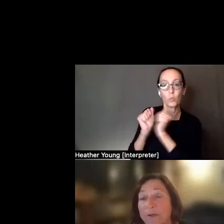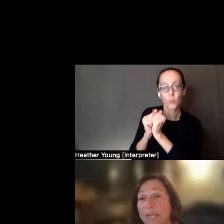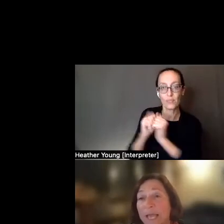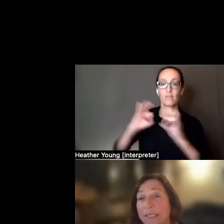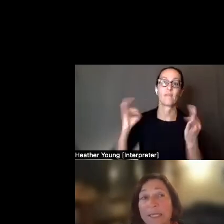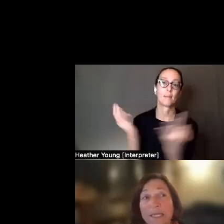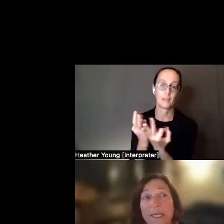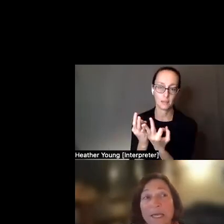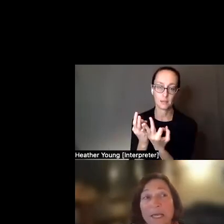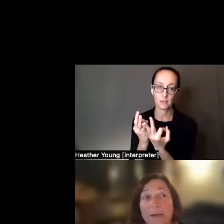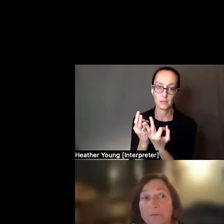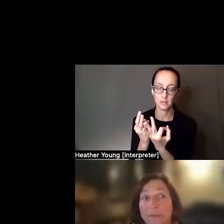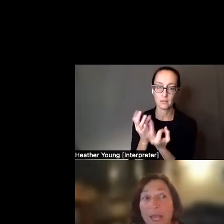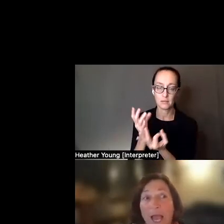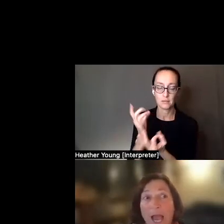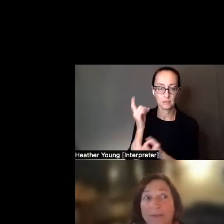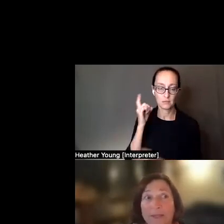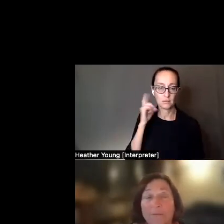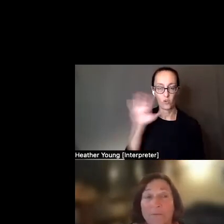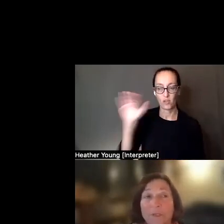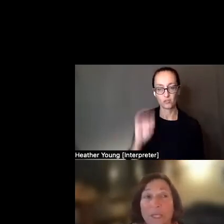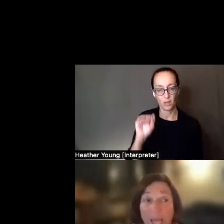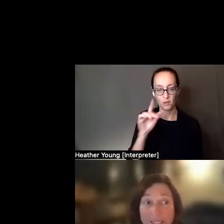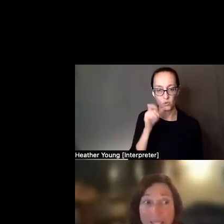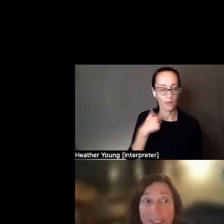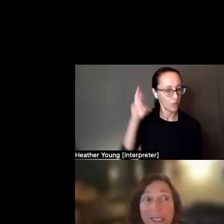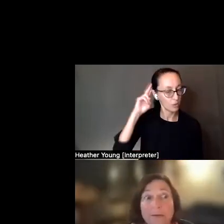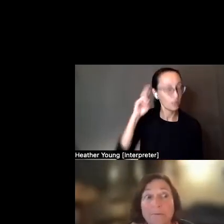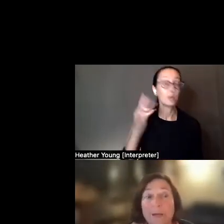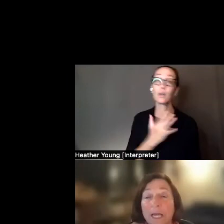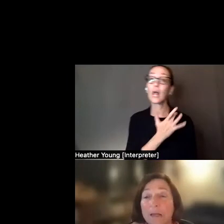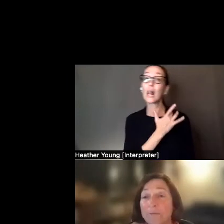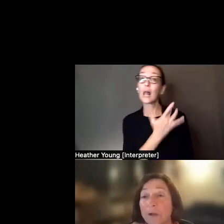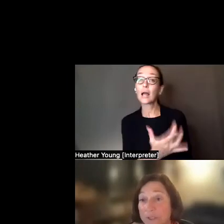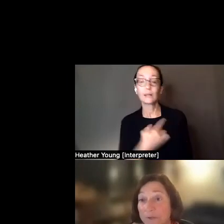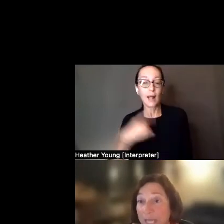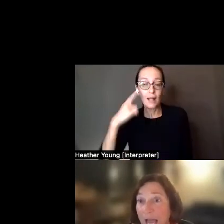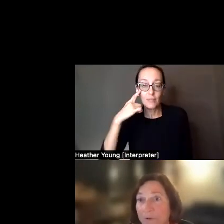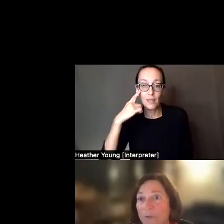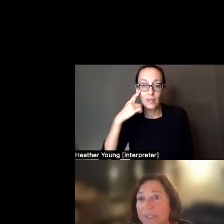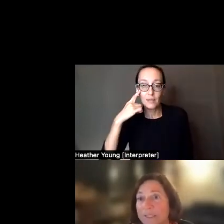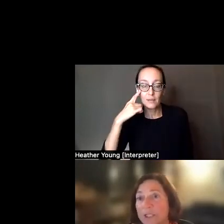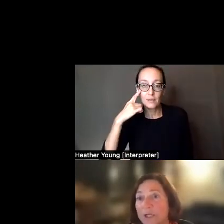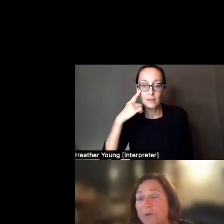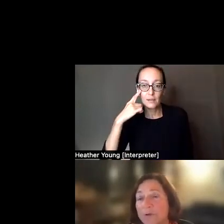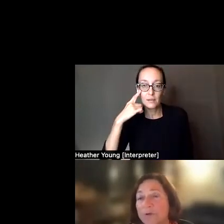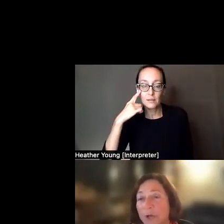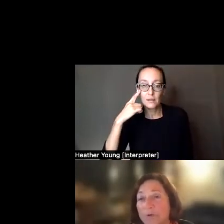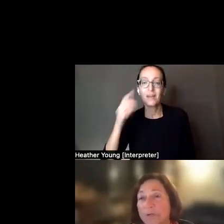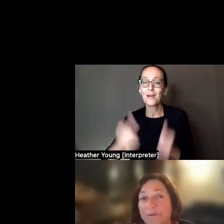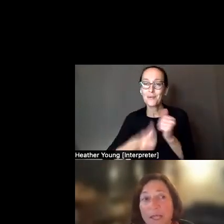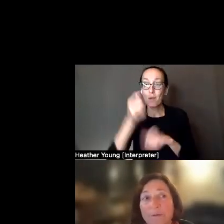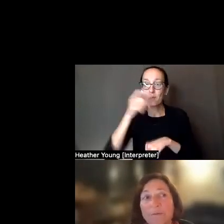cochlear implant. I think likely most of the time when we see children who